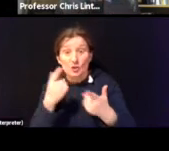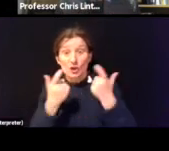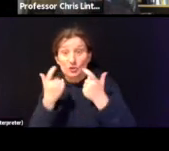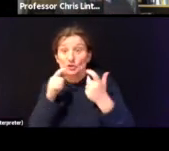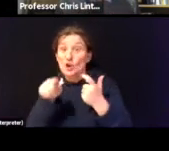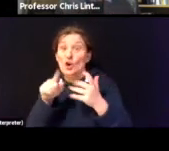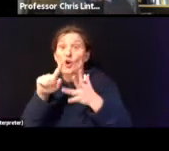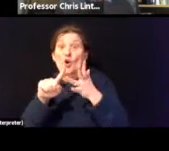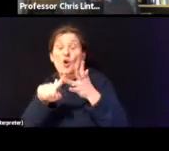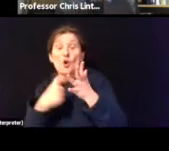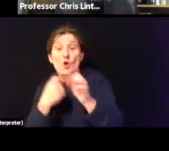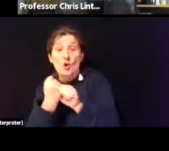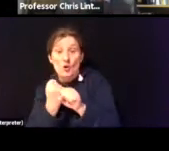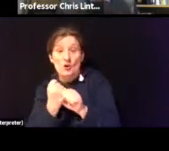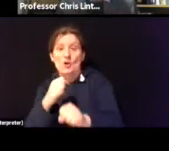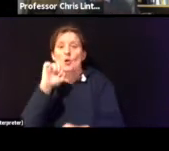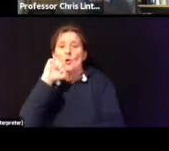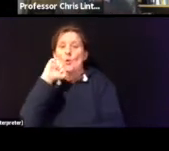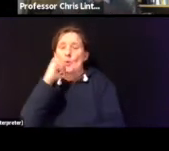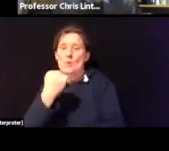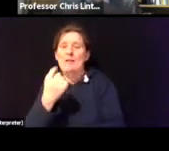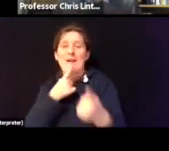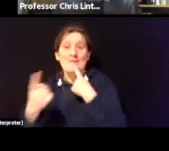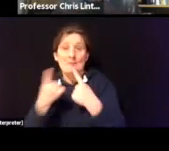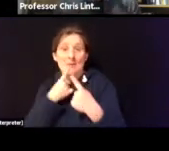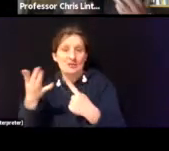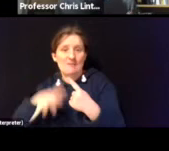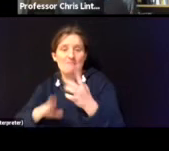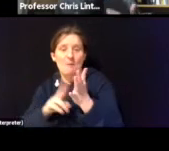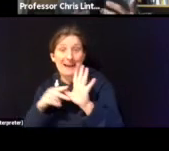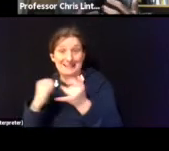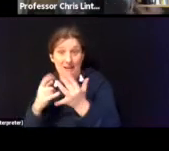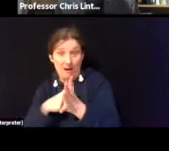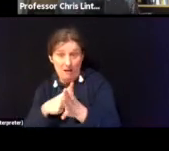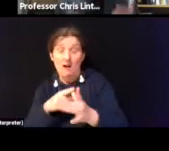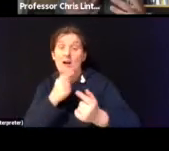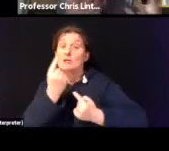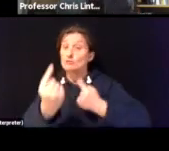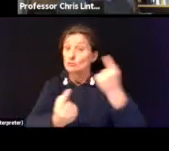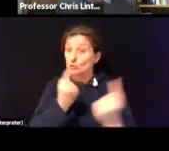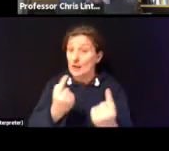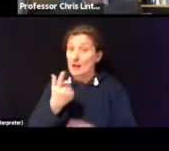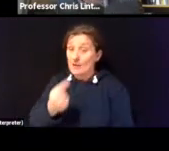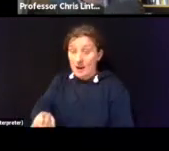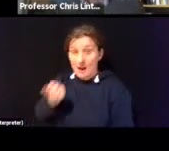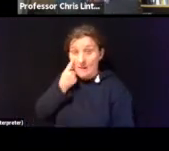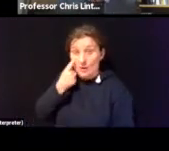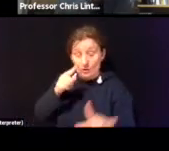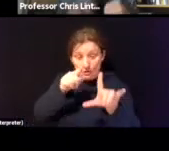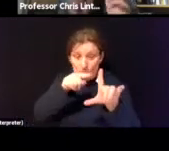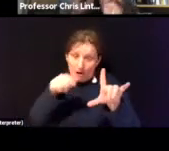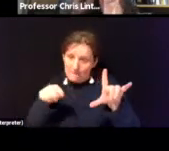data from a NASA satellite called TESS, T-E-S-S. And we'll invite you to look at graphs for